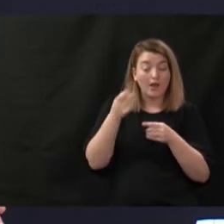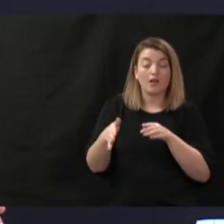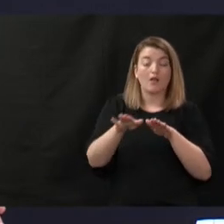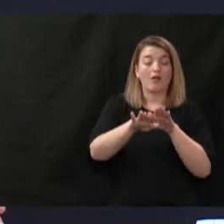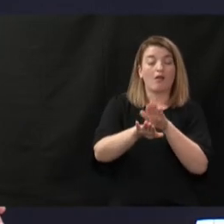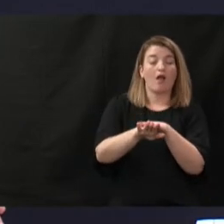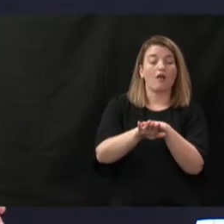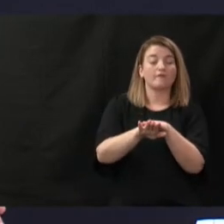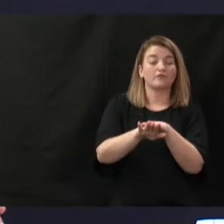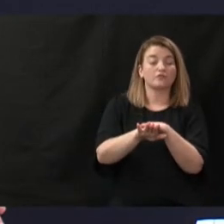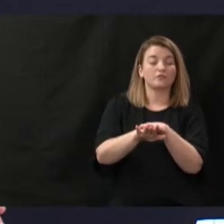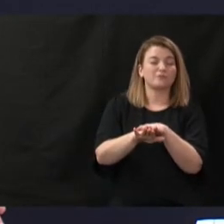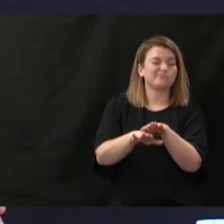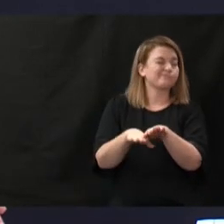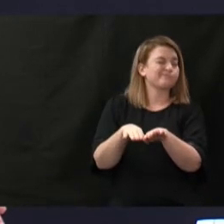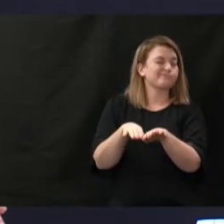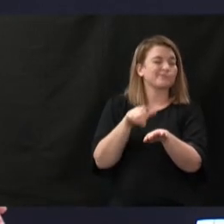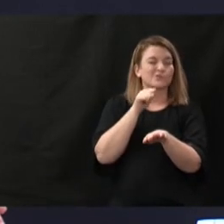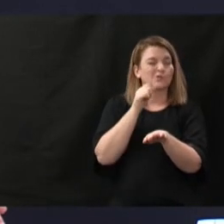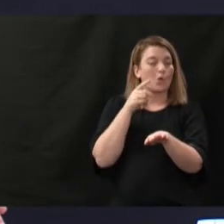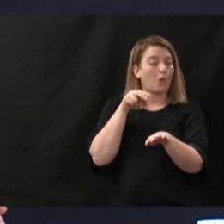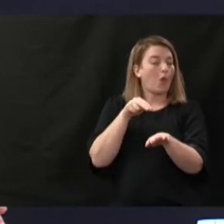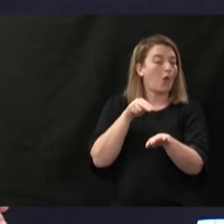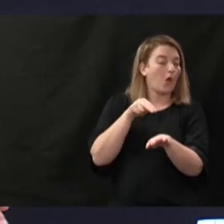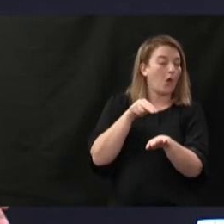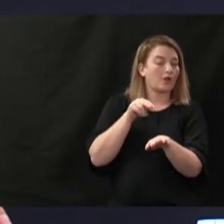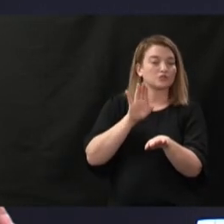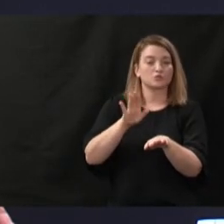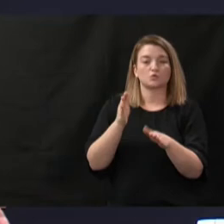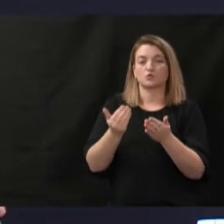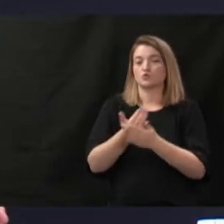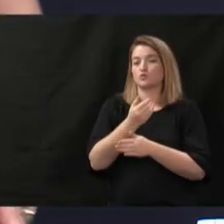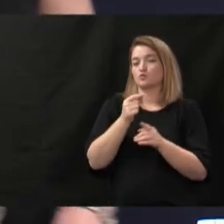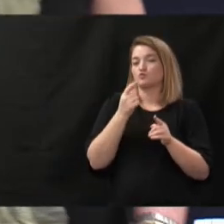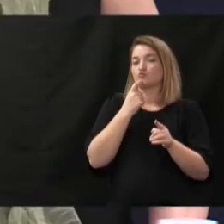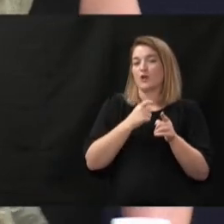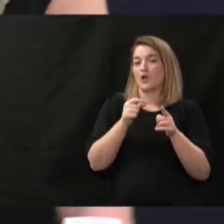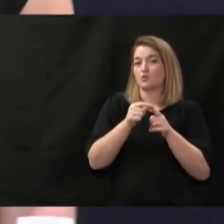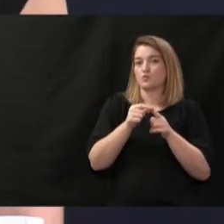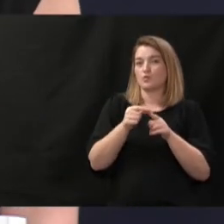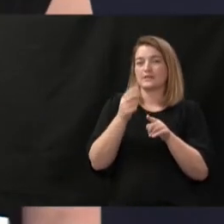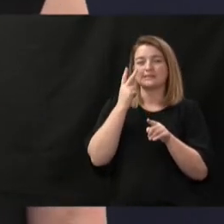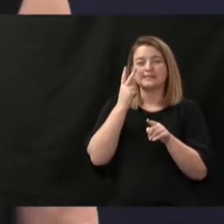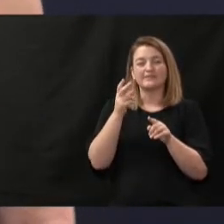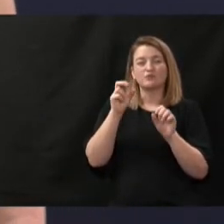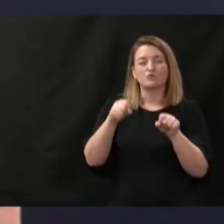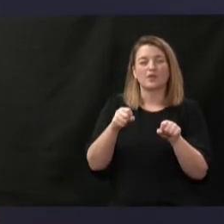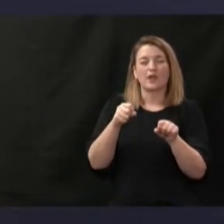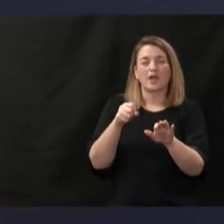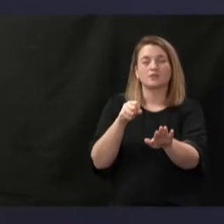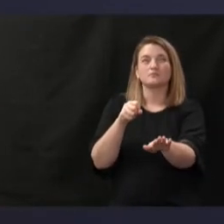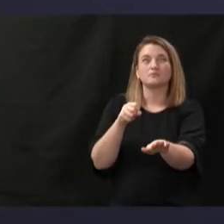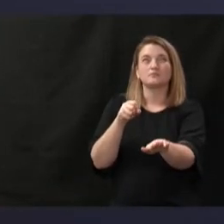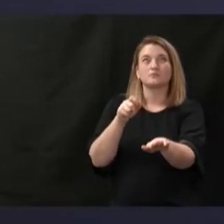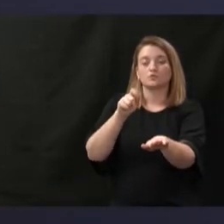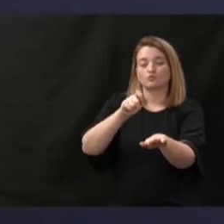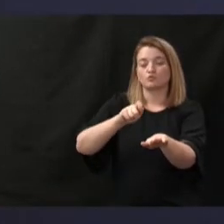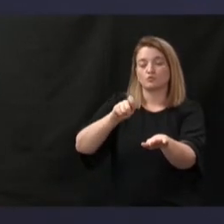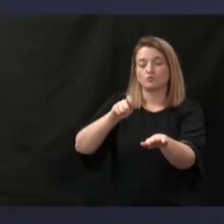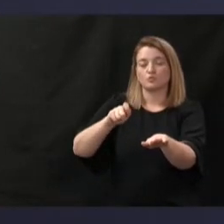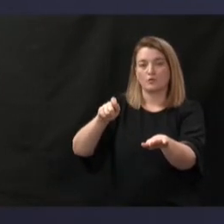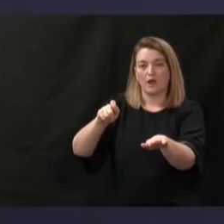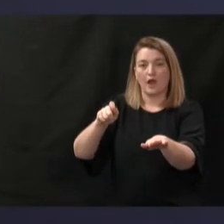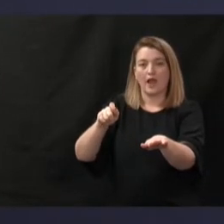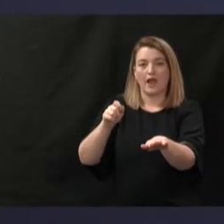see if you can write it from memory. So go ahead and try that, everybody. See if you can write it from memory. Say it as you write